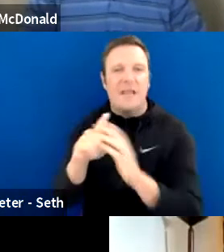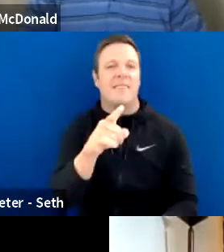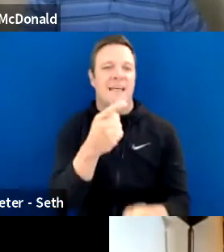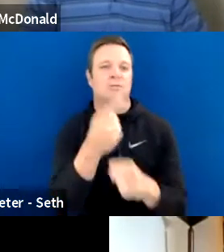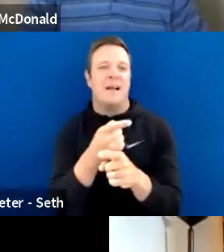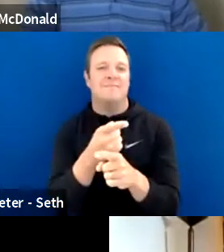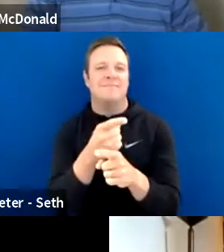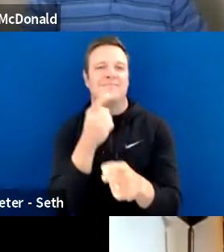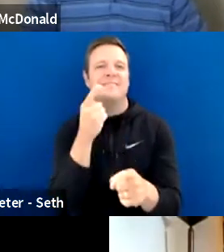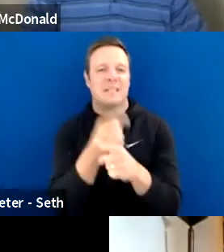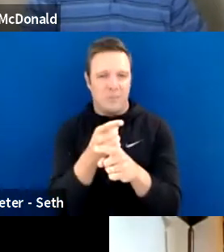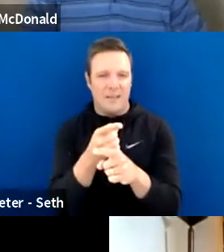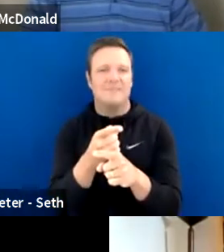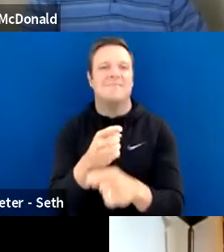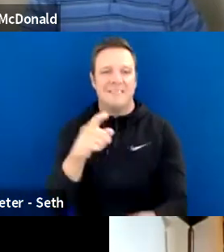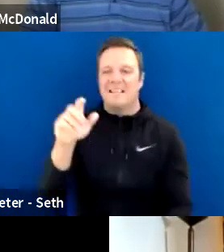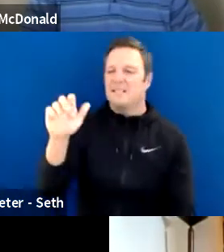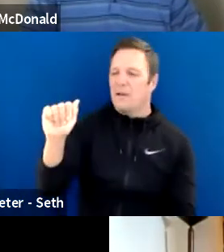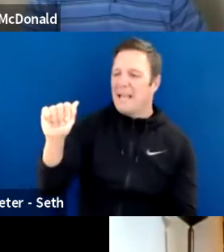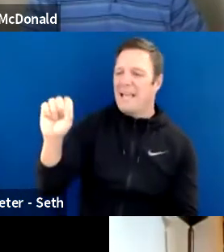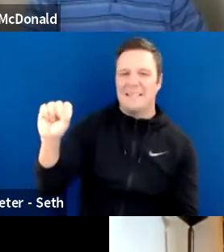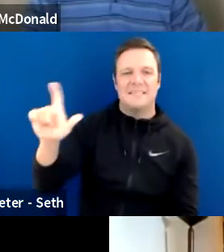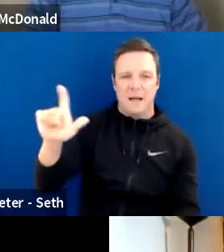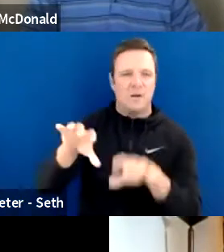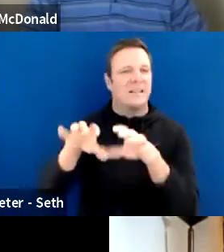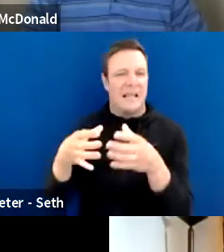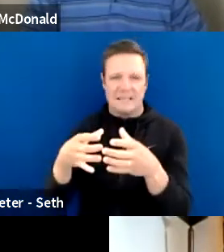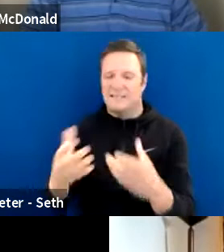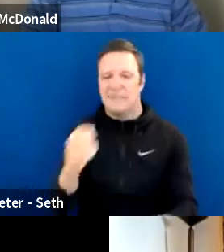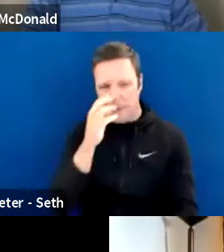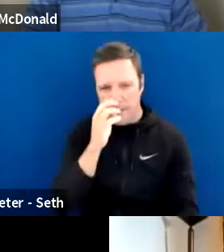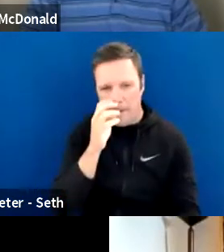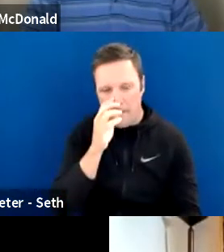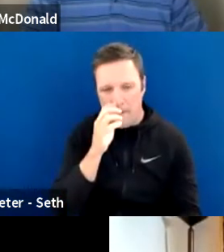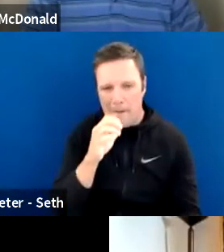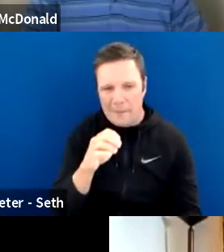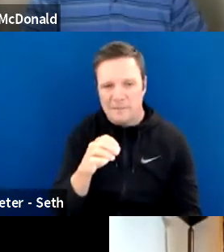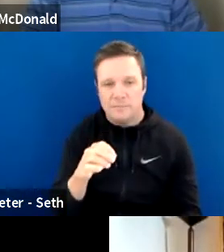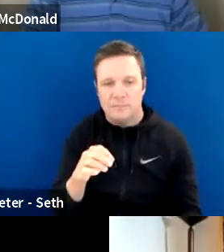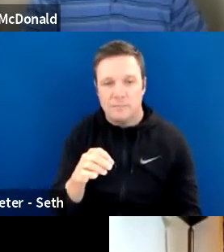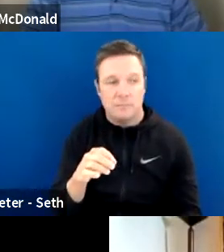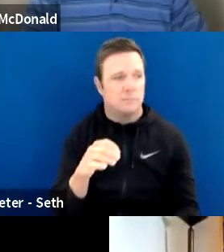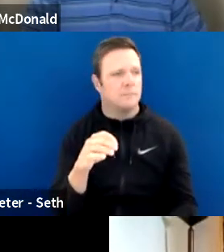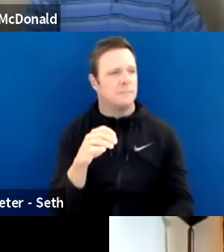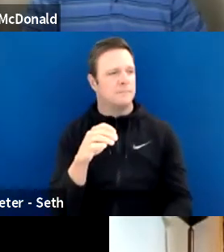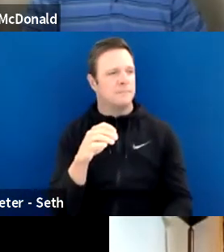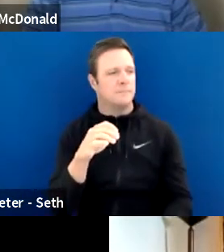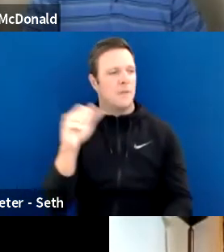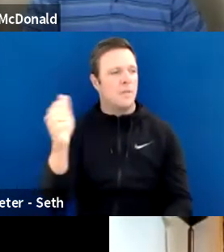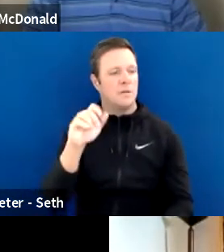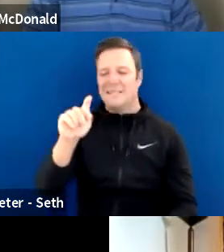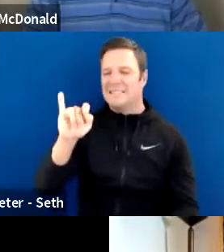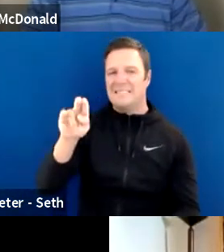chat. So ASL classes would, okay. Yeah, right. What I usually do is I create a